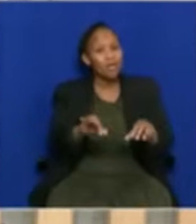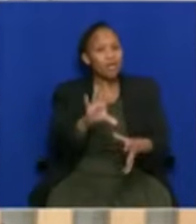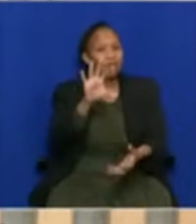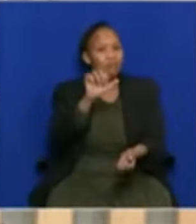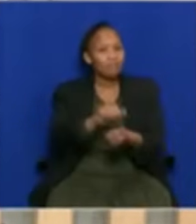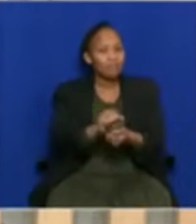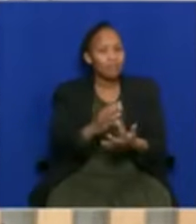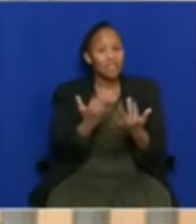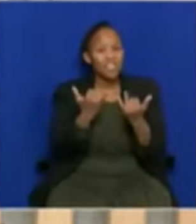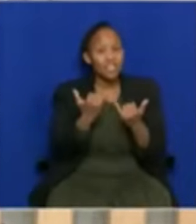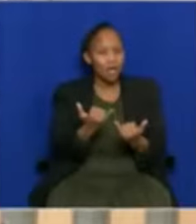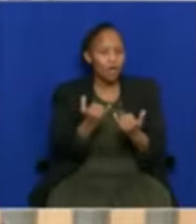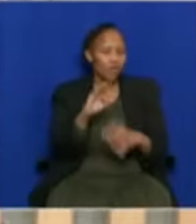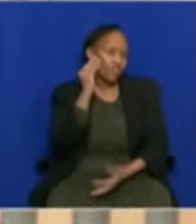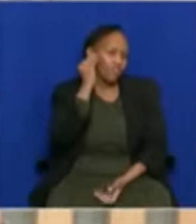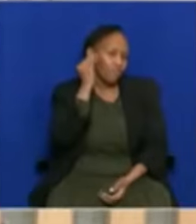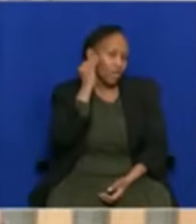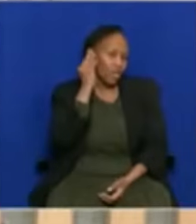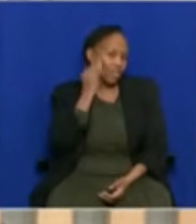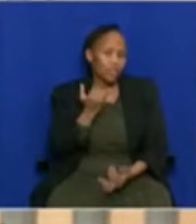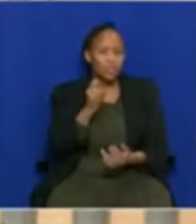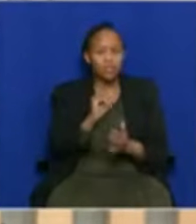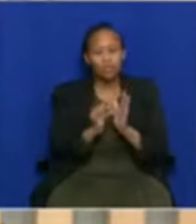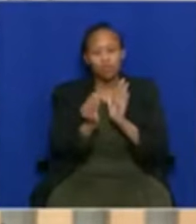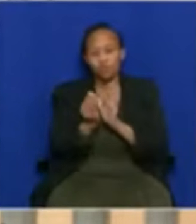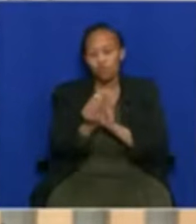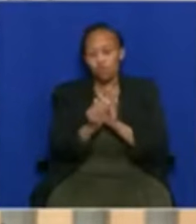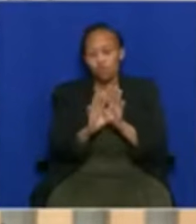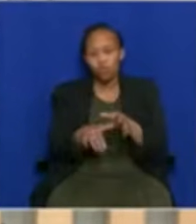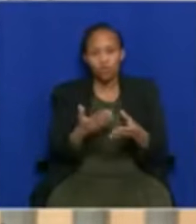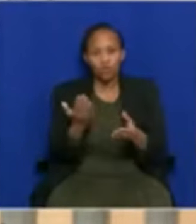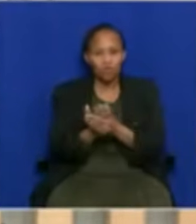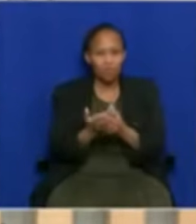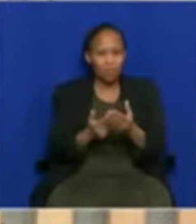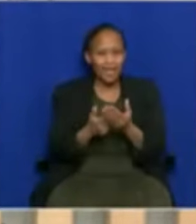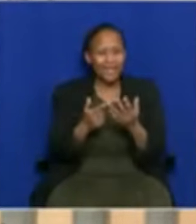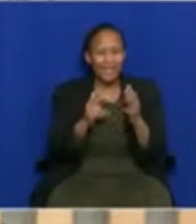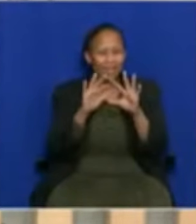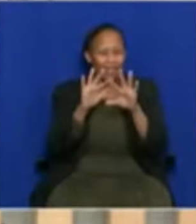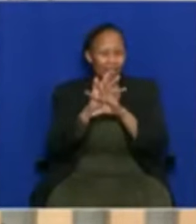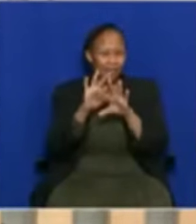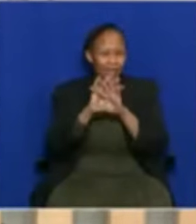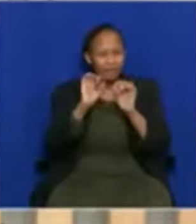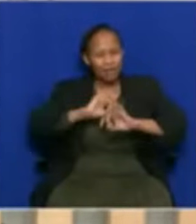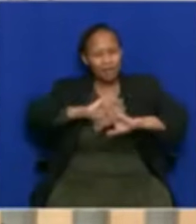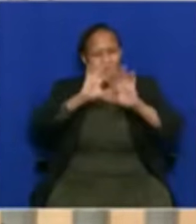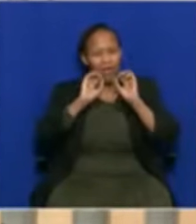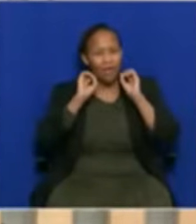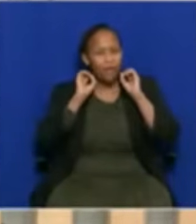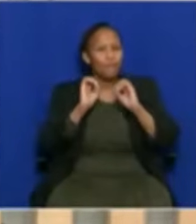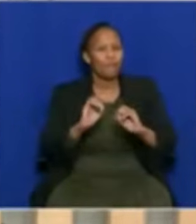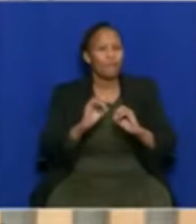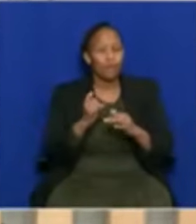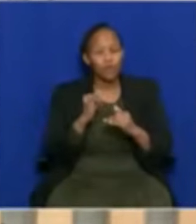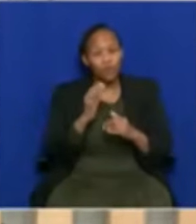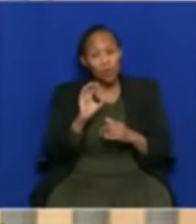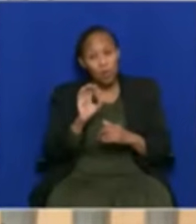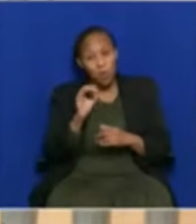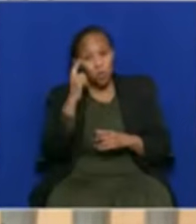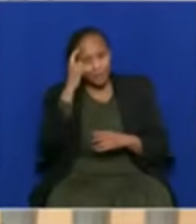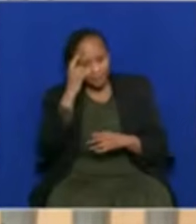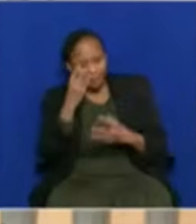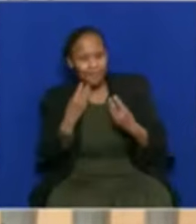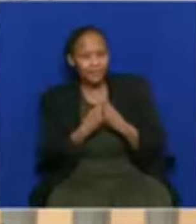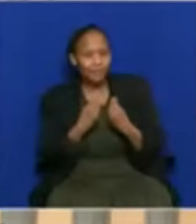in the documents is scanty and too vague to formulate charges against any suspects. As a result, legal services is unable